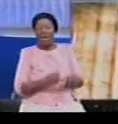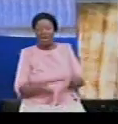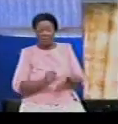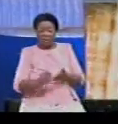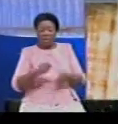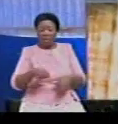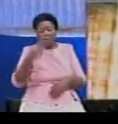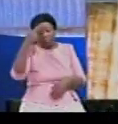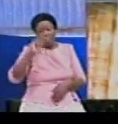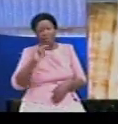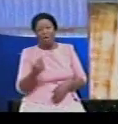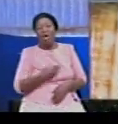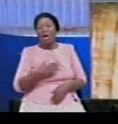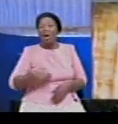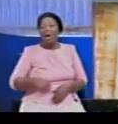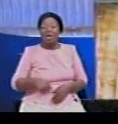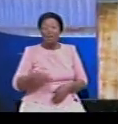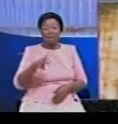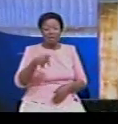it's all there revealed and recorded for us. As Paul the Apostle said,